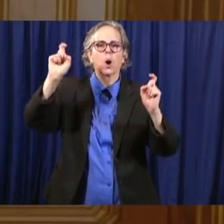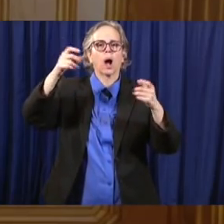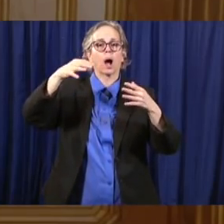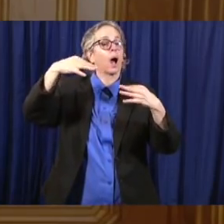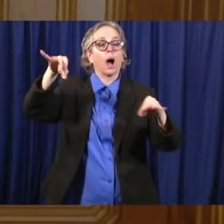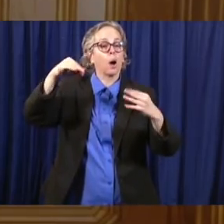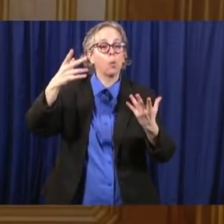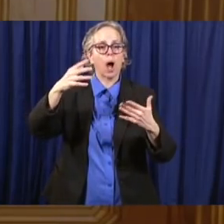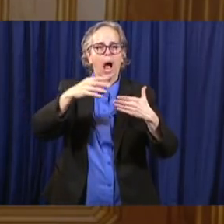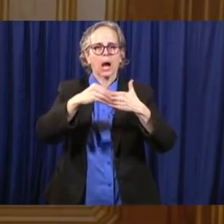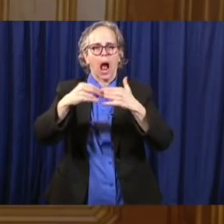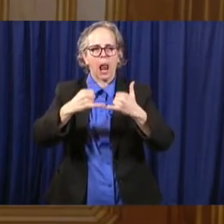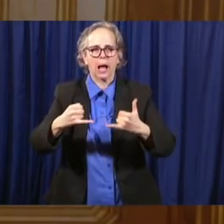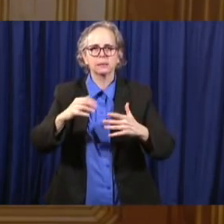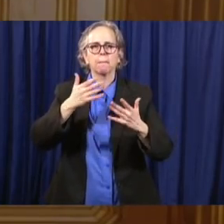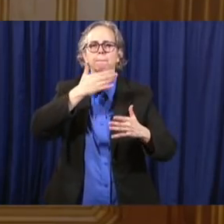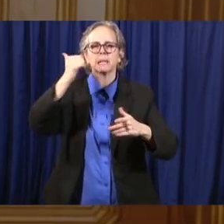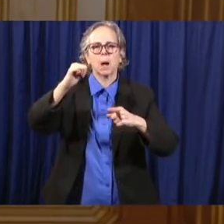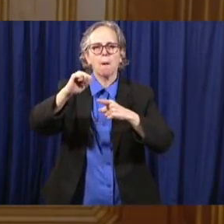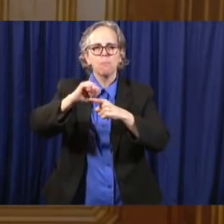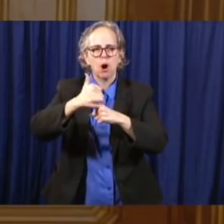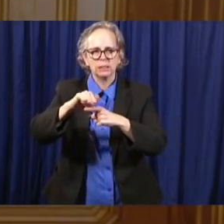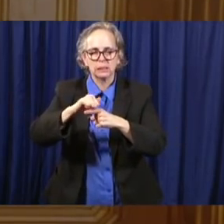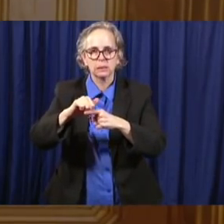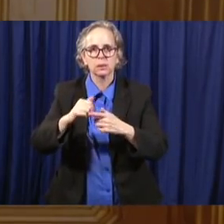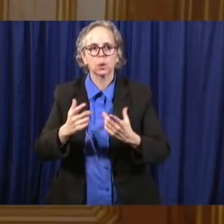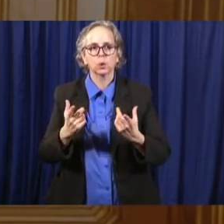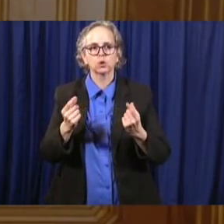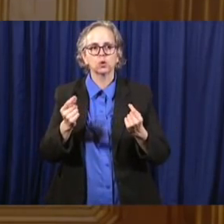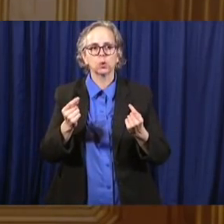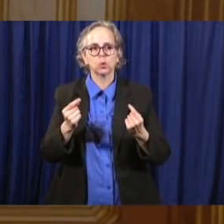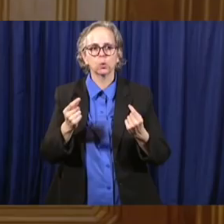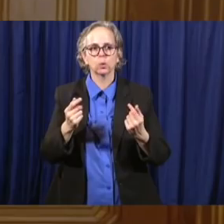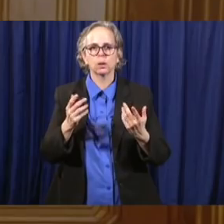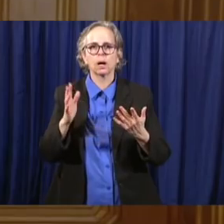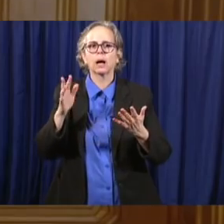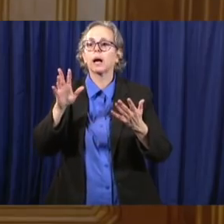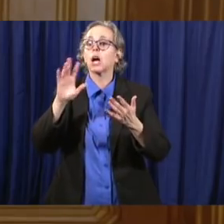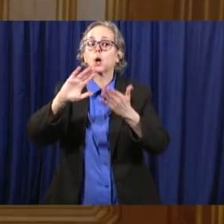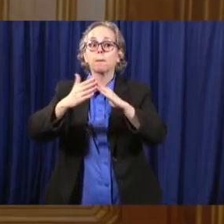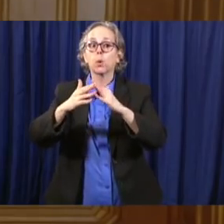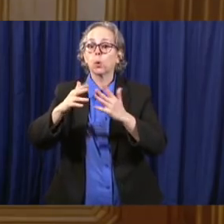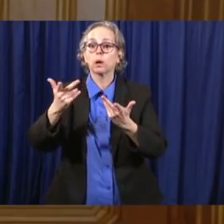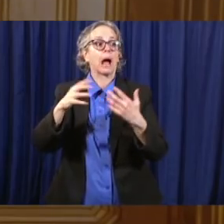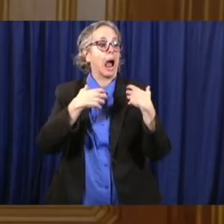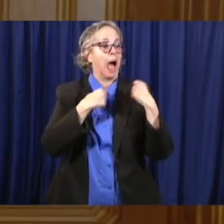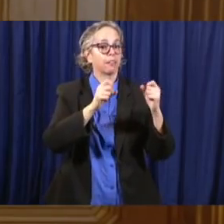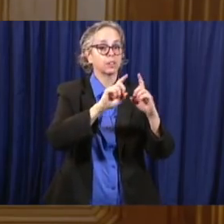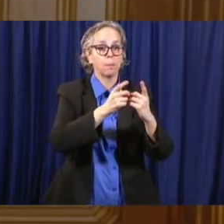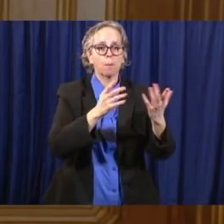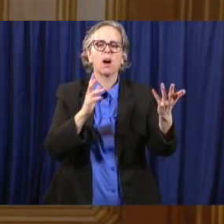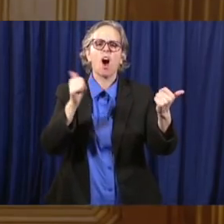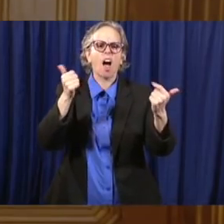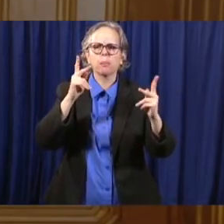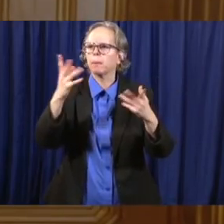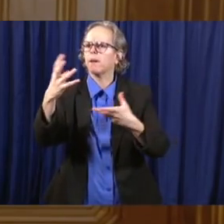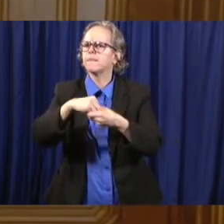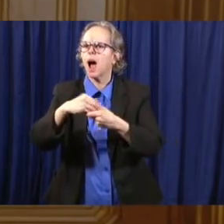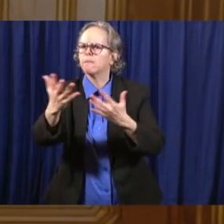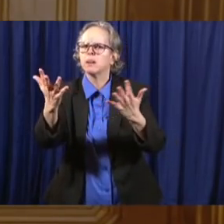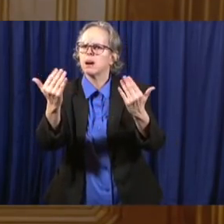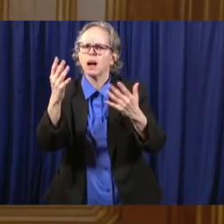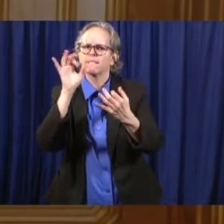input from the health department along with others. It's my understanding that